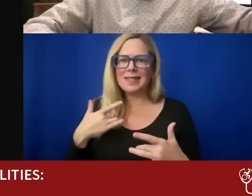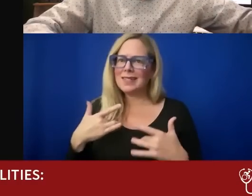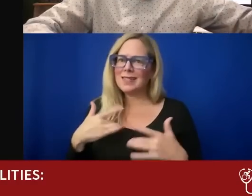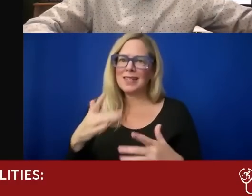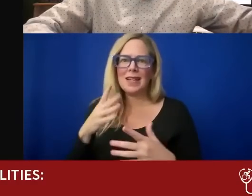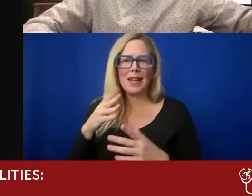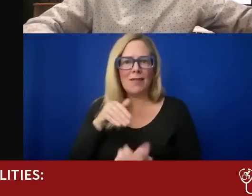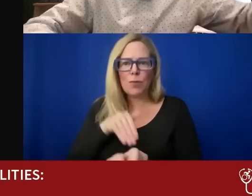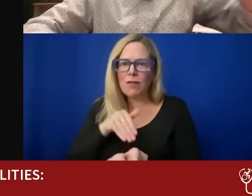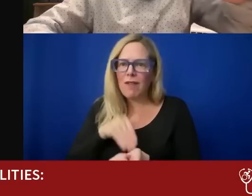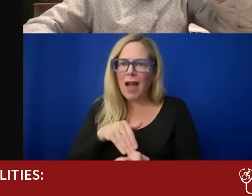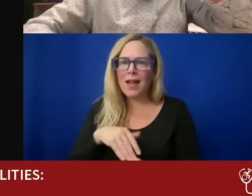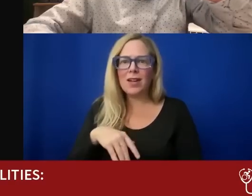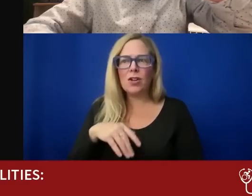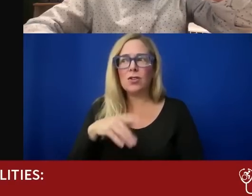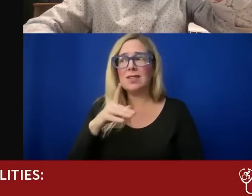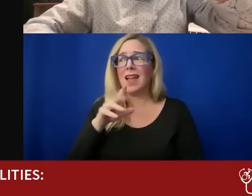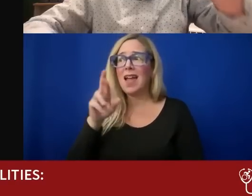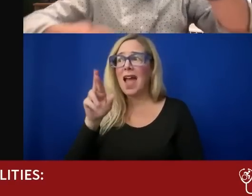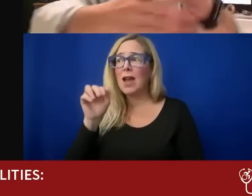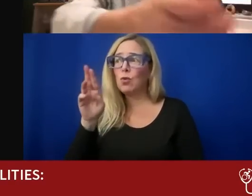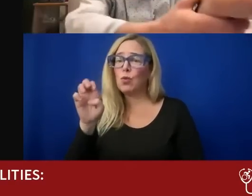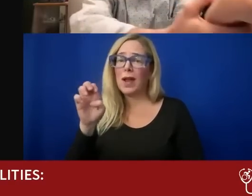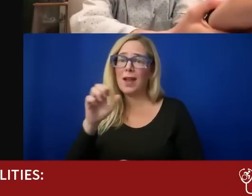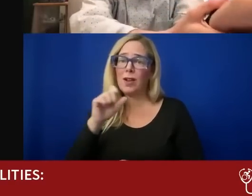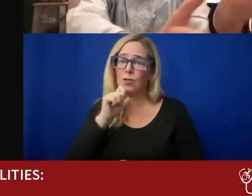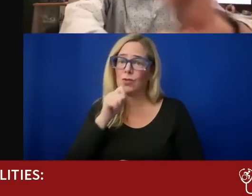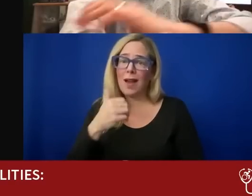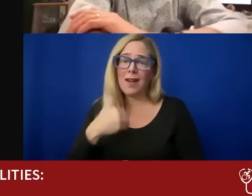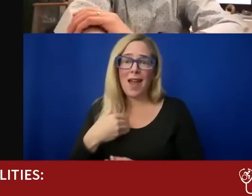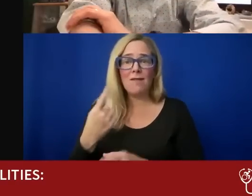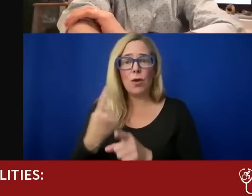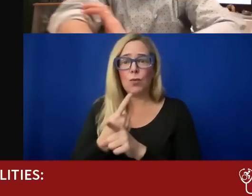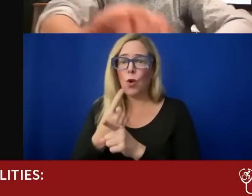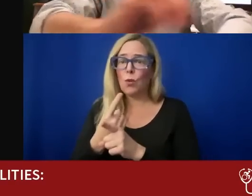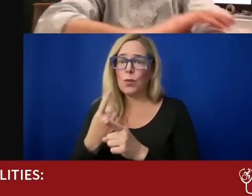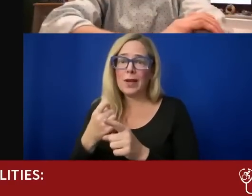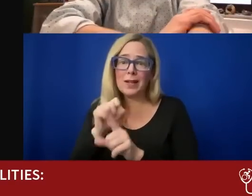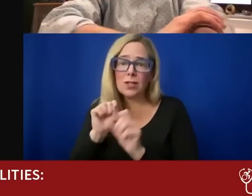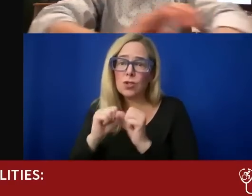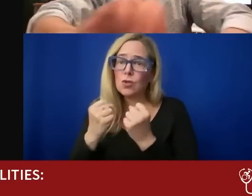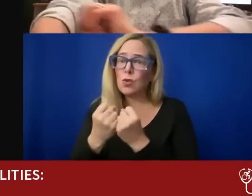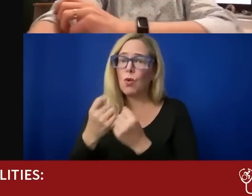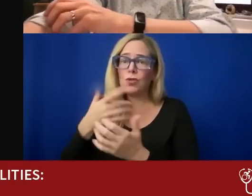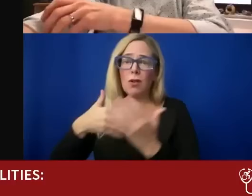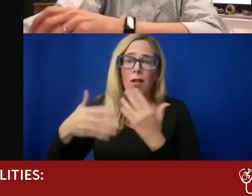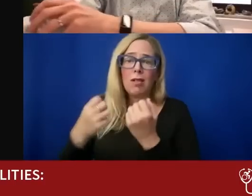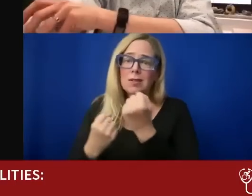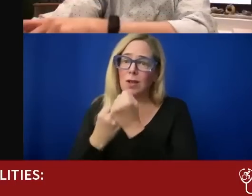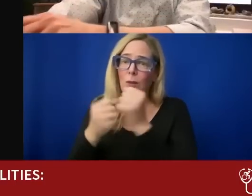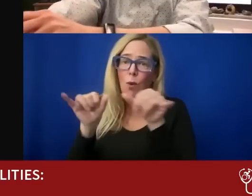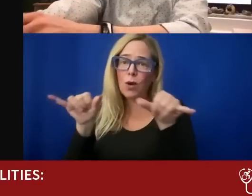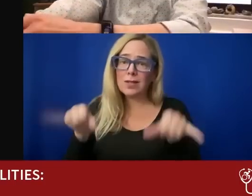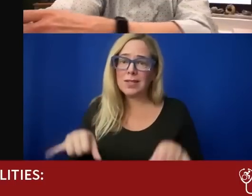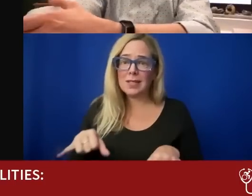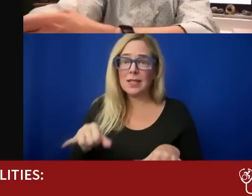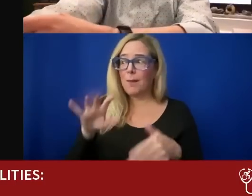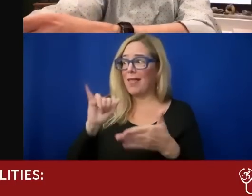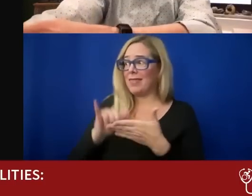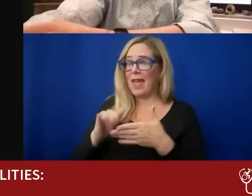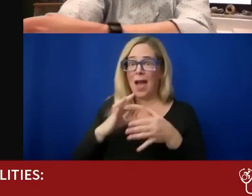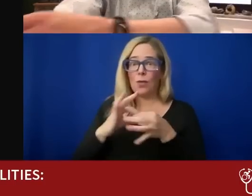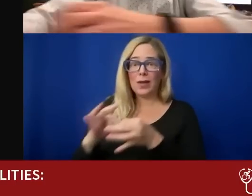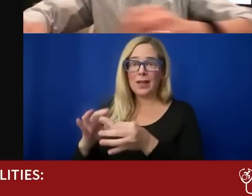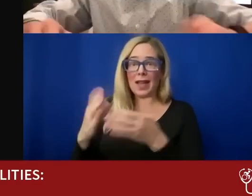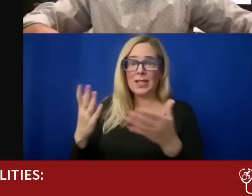which often can cascade and show and present themselves with worsening mental health outcomes. So again, it's really important for us